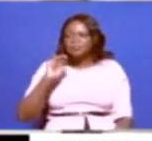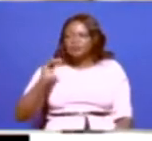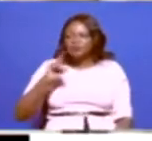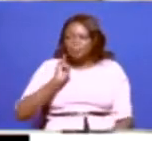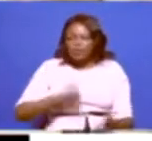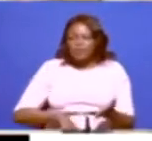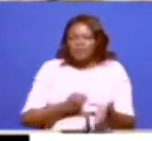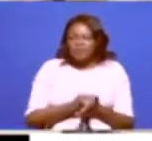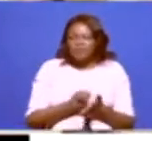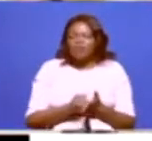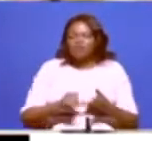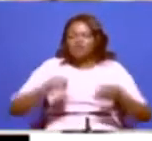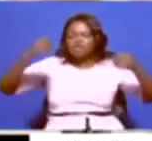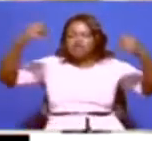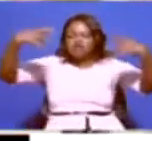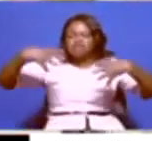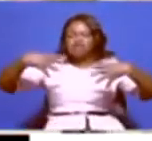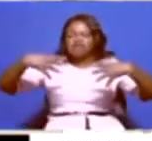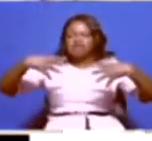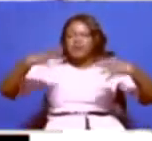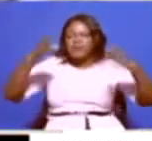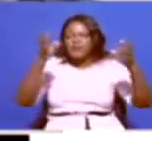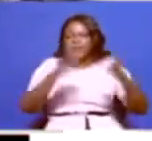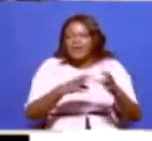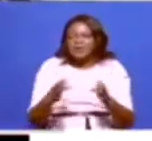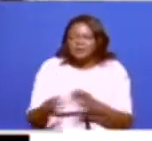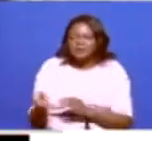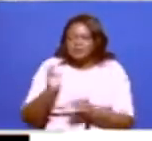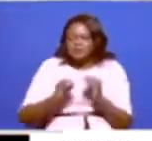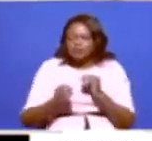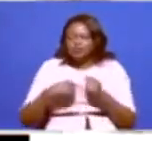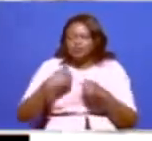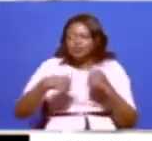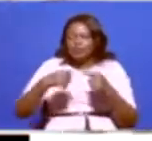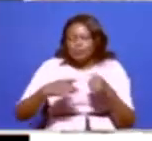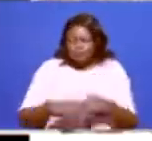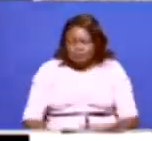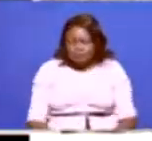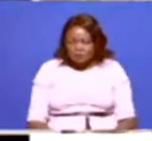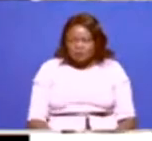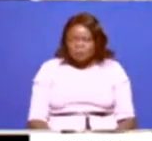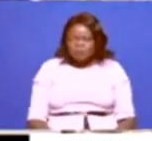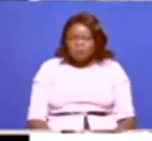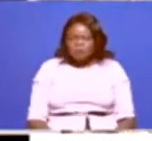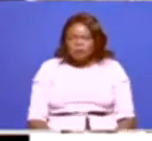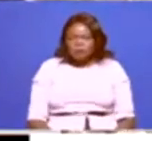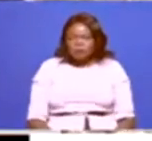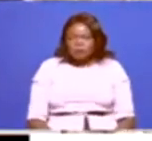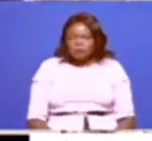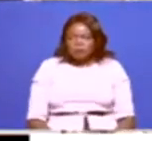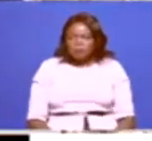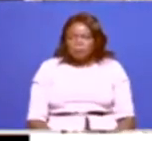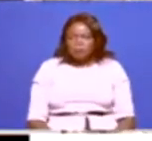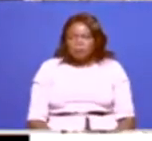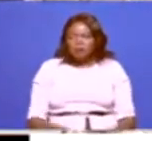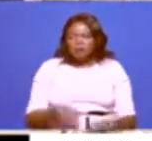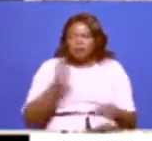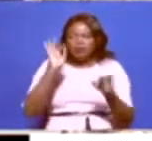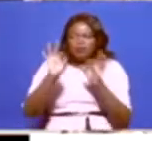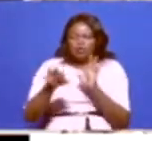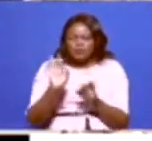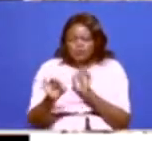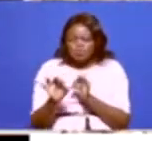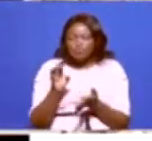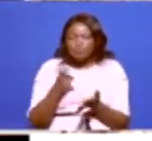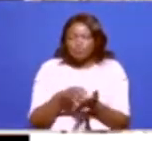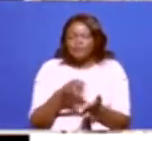for transparency in the party's electoral process. Listi zote za nomination ni zile ambazo